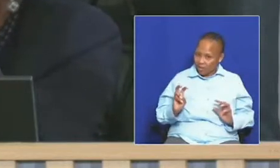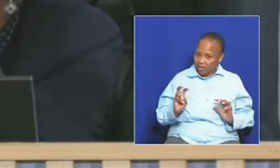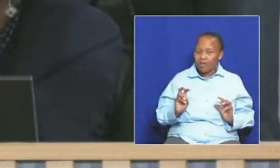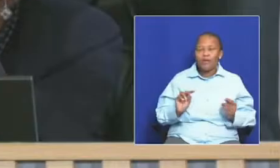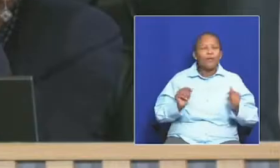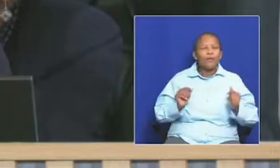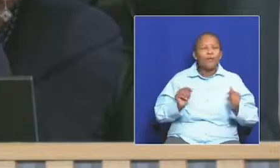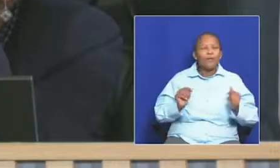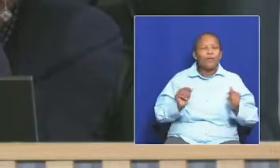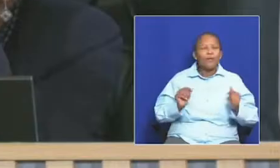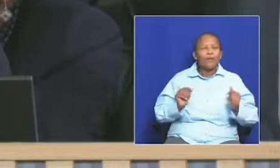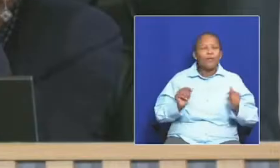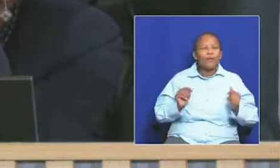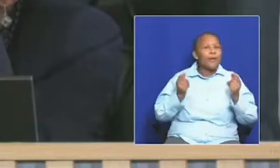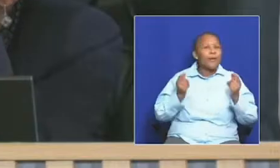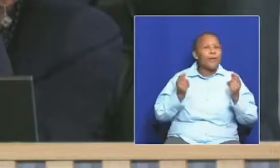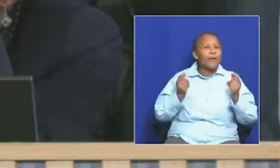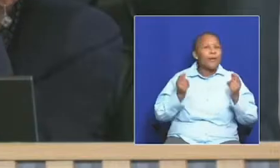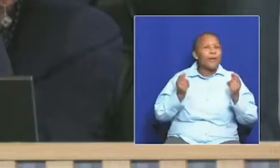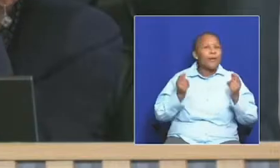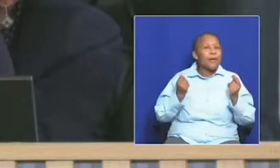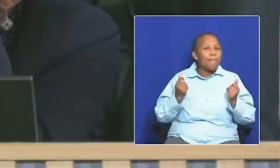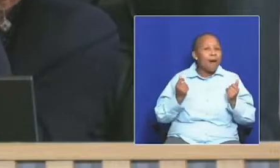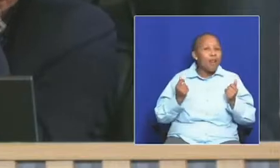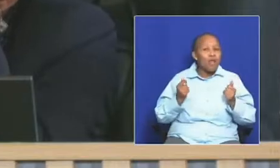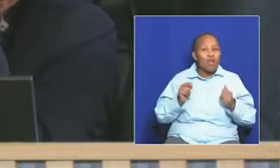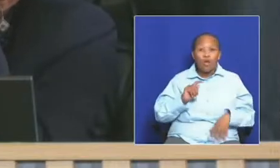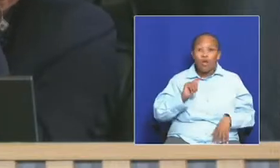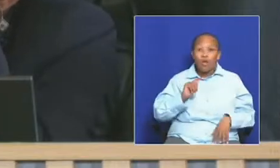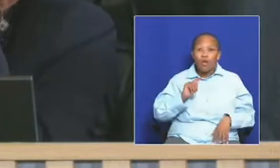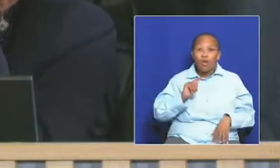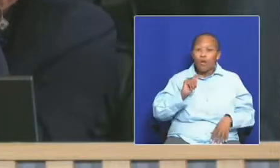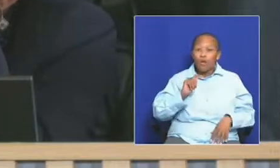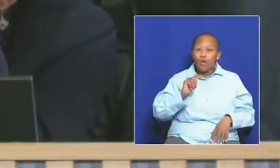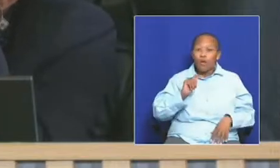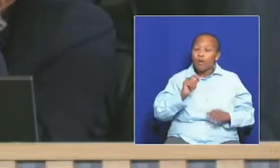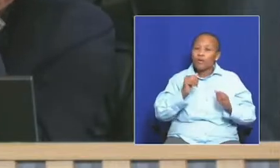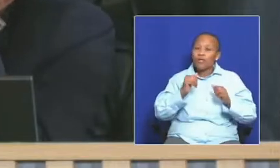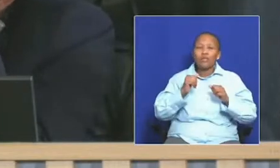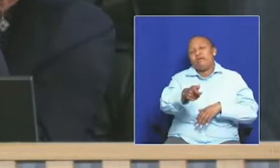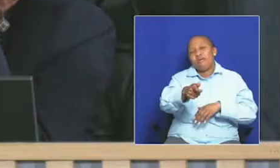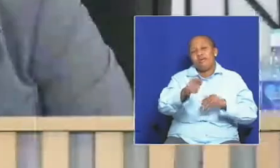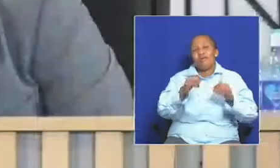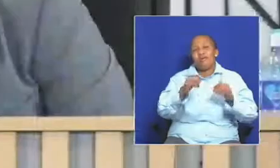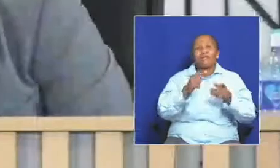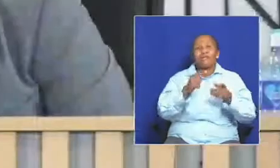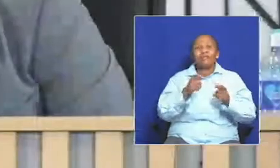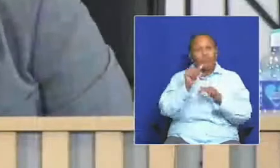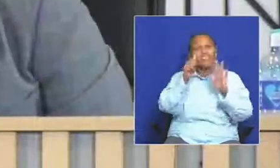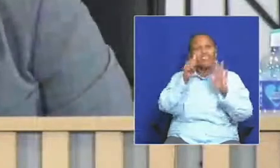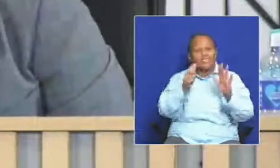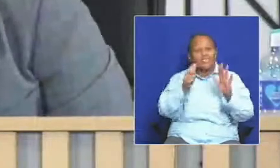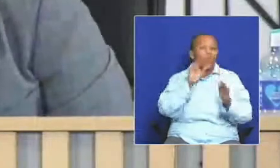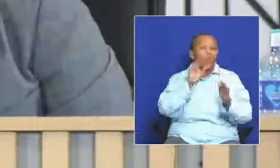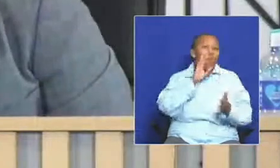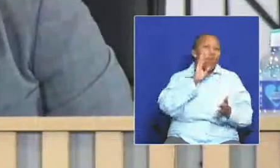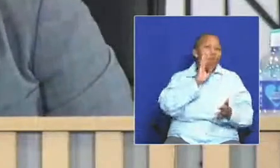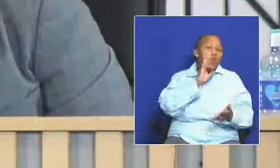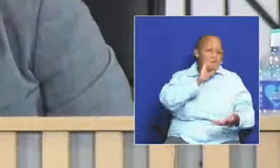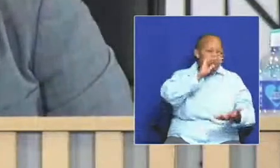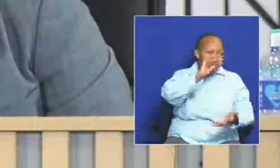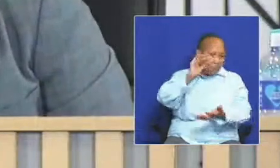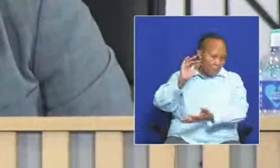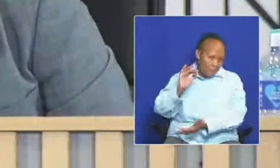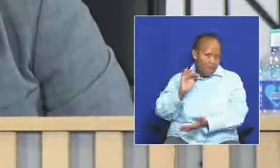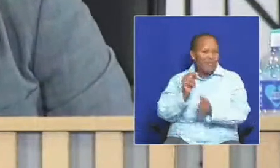supplier for 6 bottles of water come from? Okay, Commissioner, then just